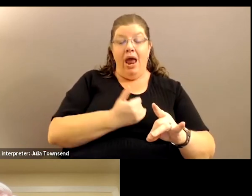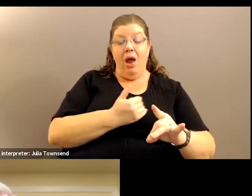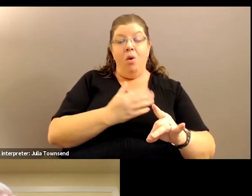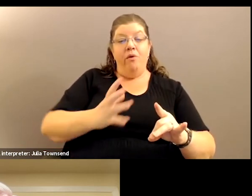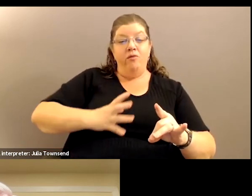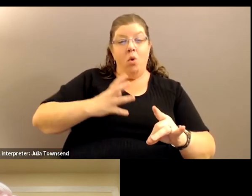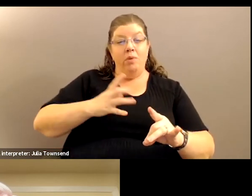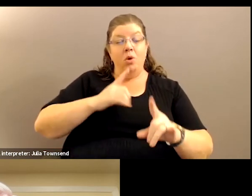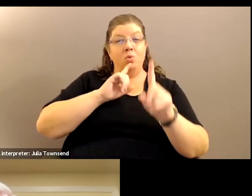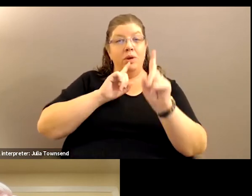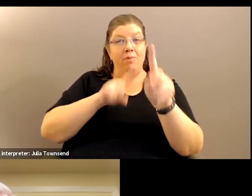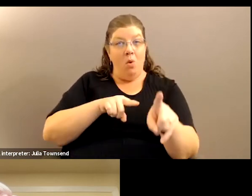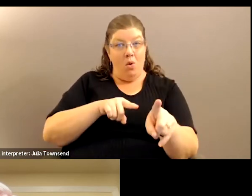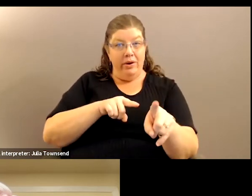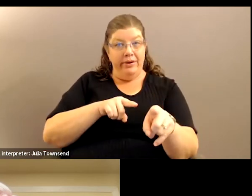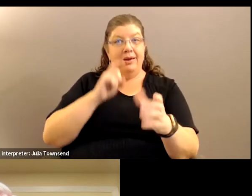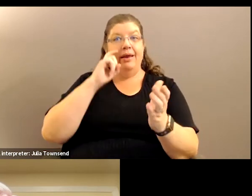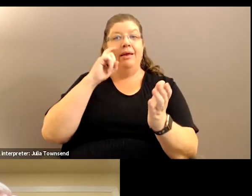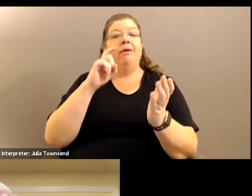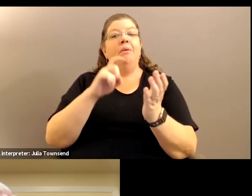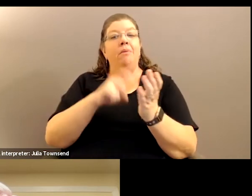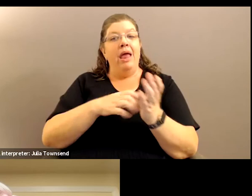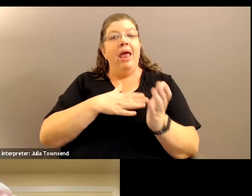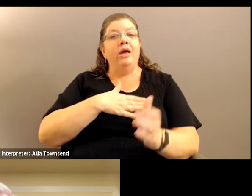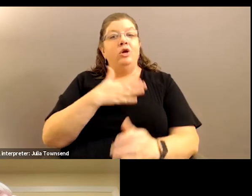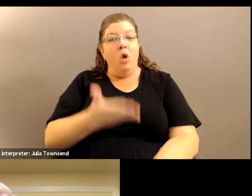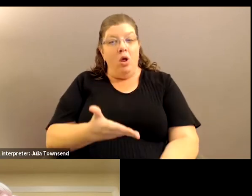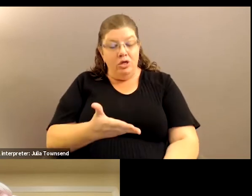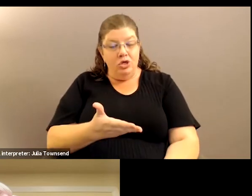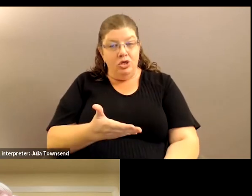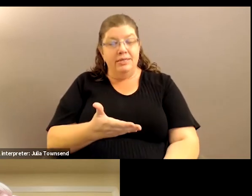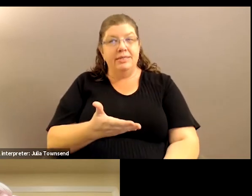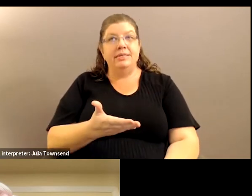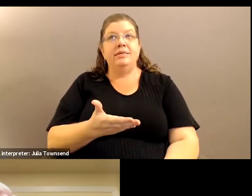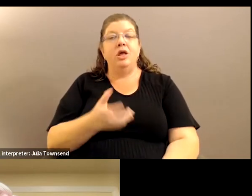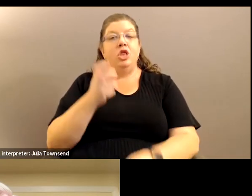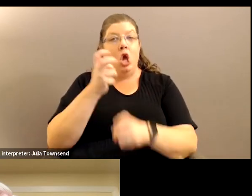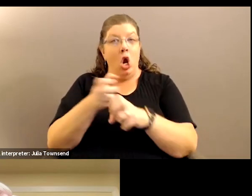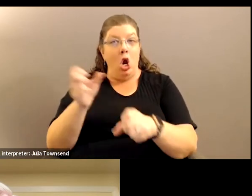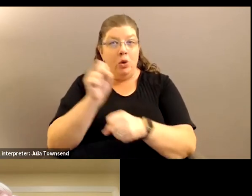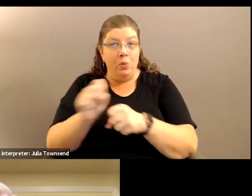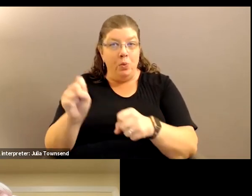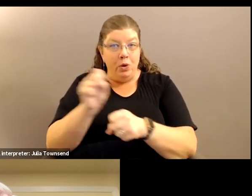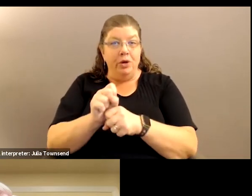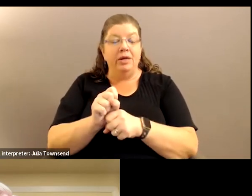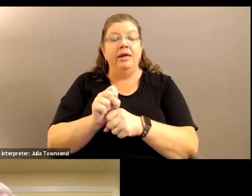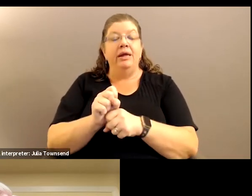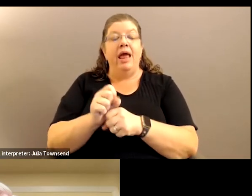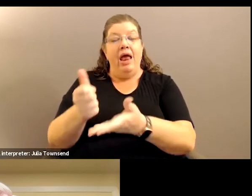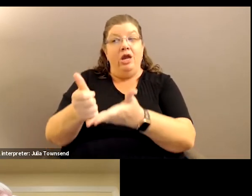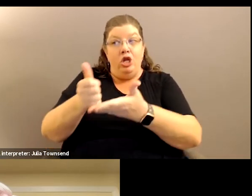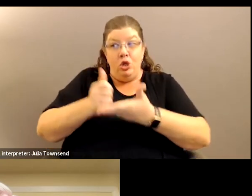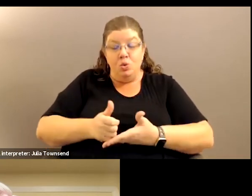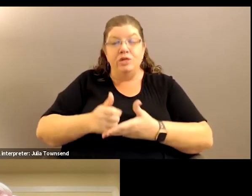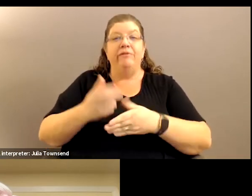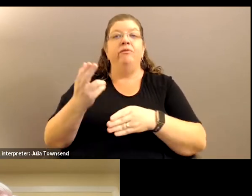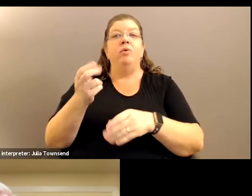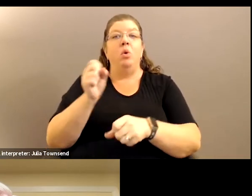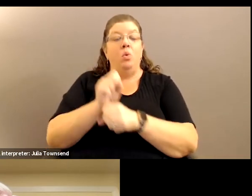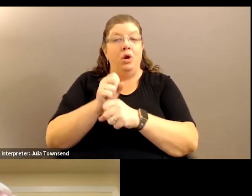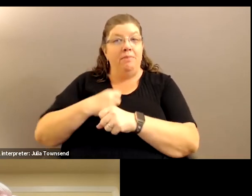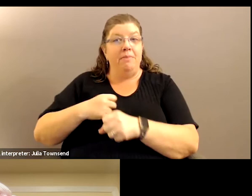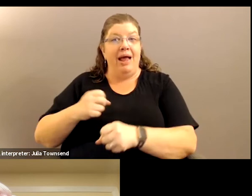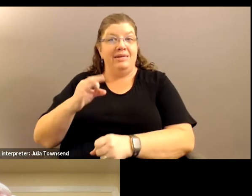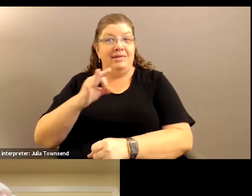report acknowledges uh the hard uh work uh and useful work that's done by staff